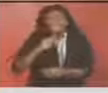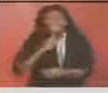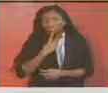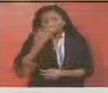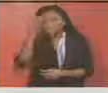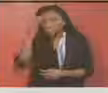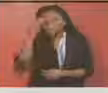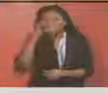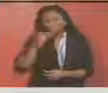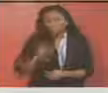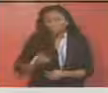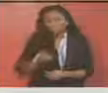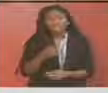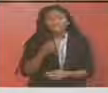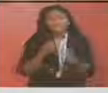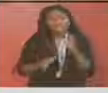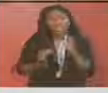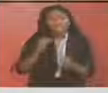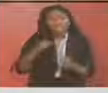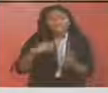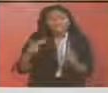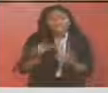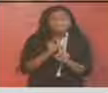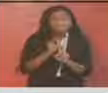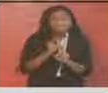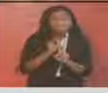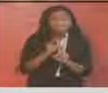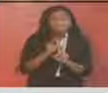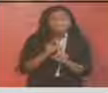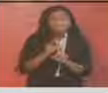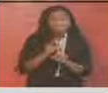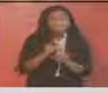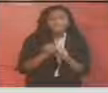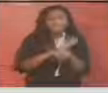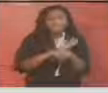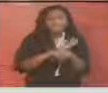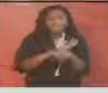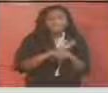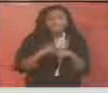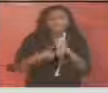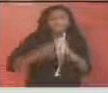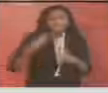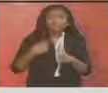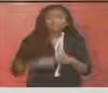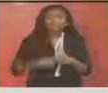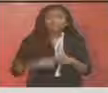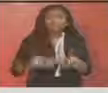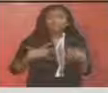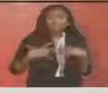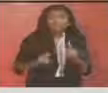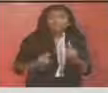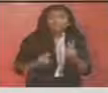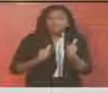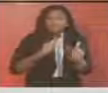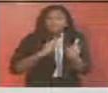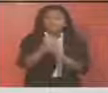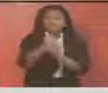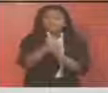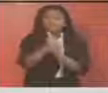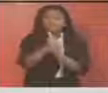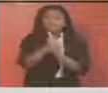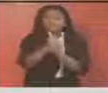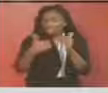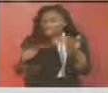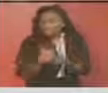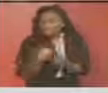to reinfect people who were previously infected with a different variant, a non-variant of concern, and